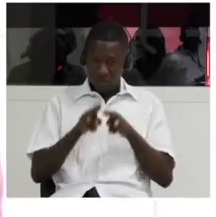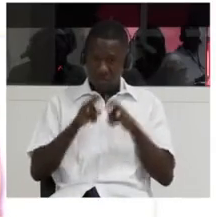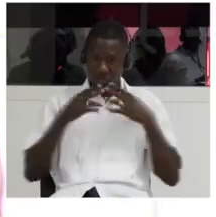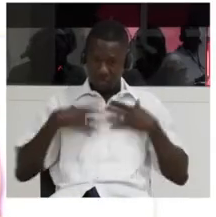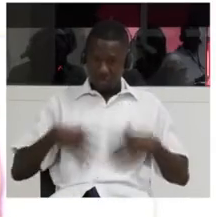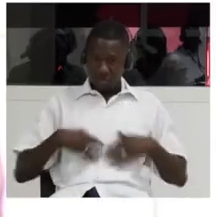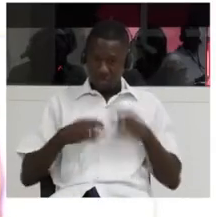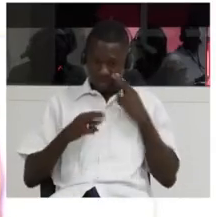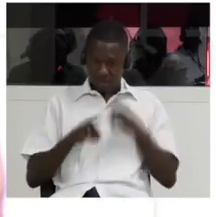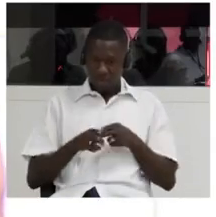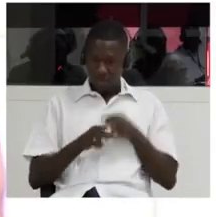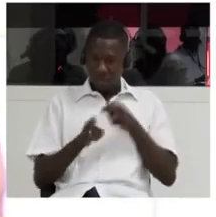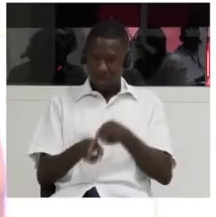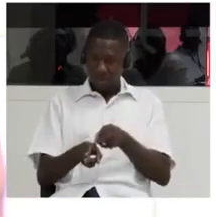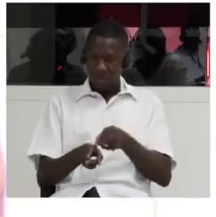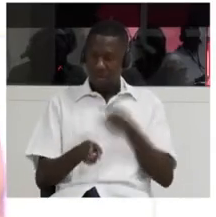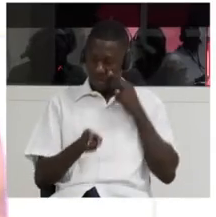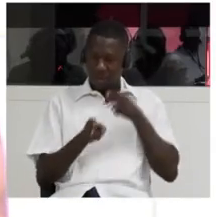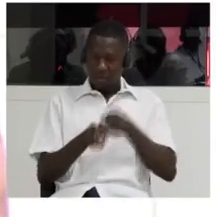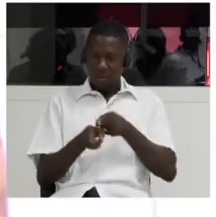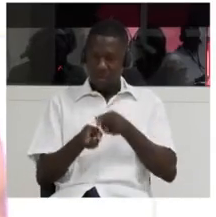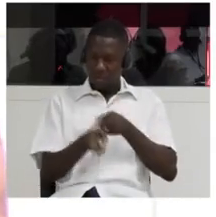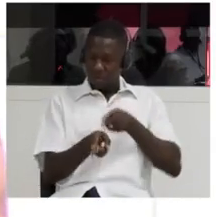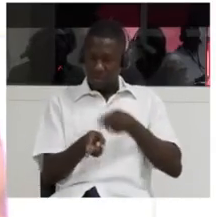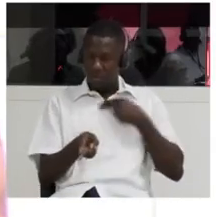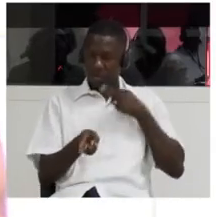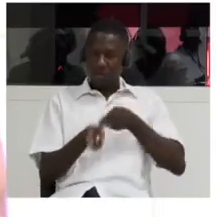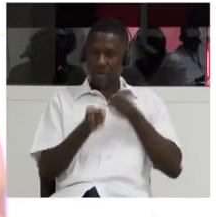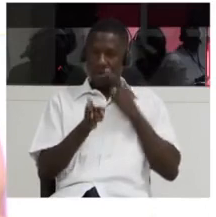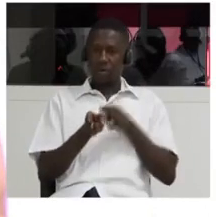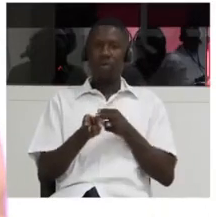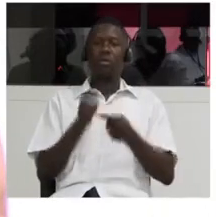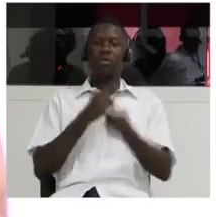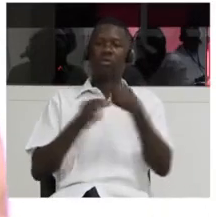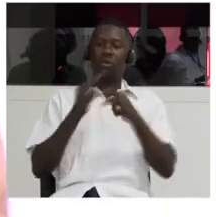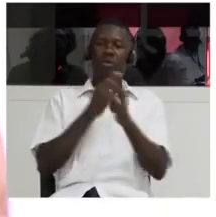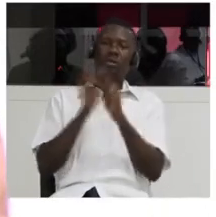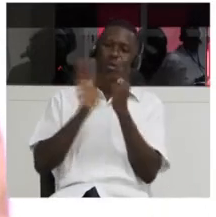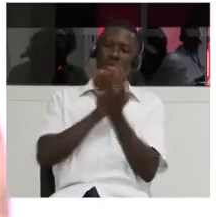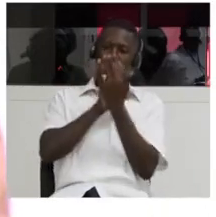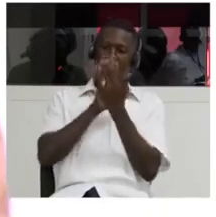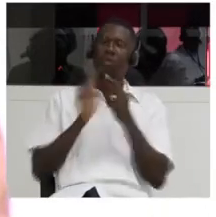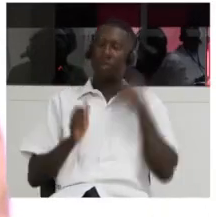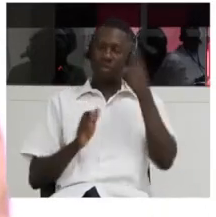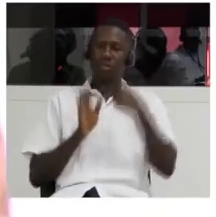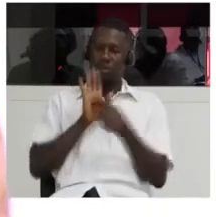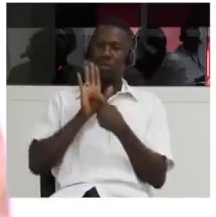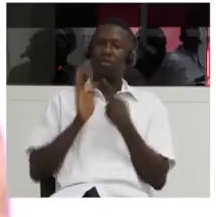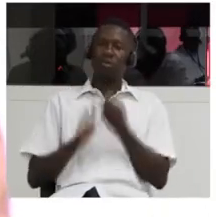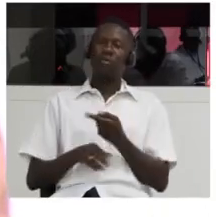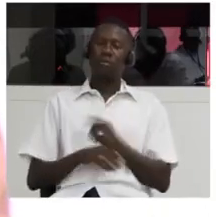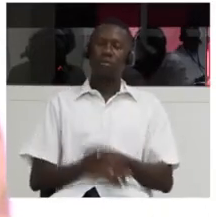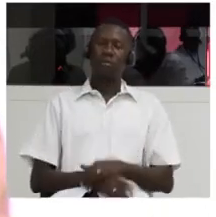muscle, with the muscle of my weapon. So he turned around. That's the time I recognized him. And you recognized him as